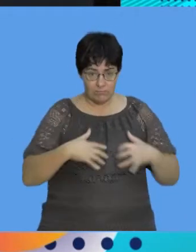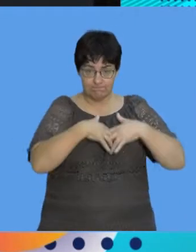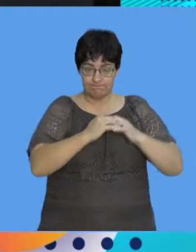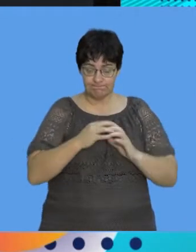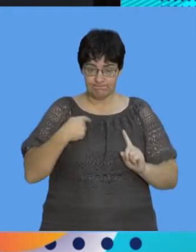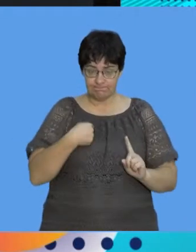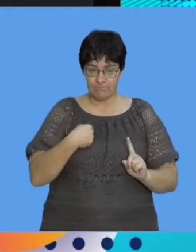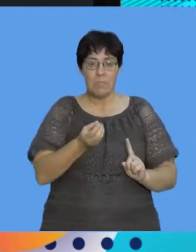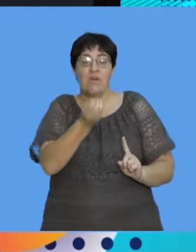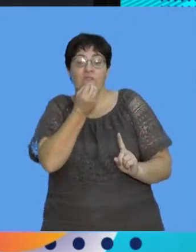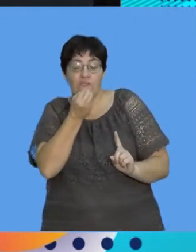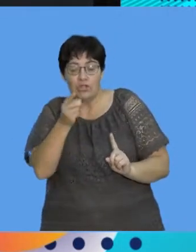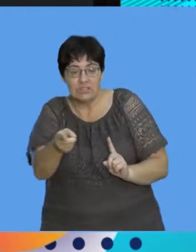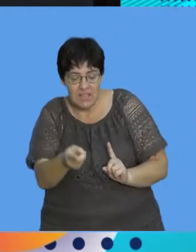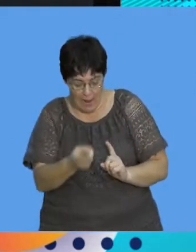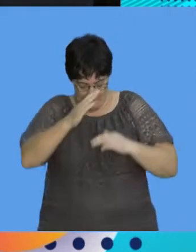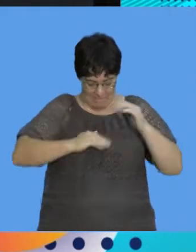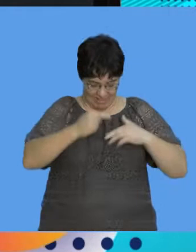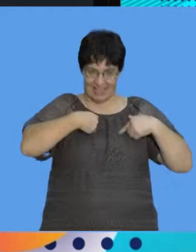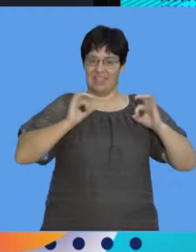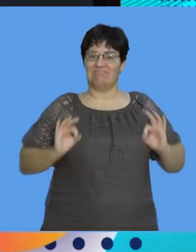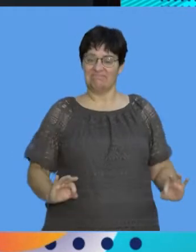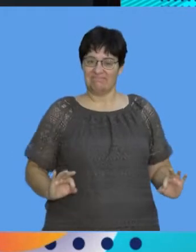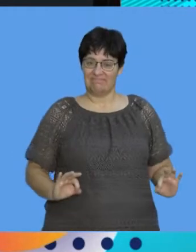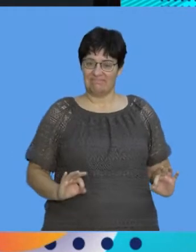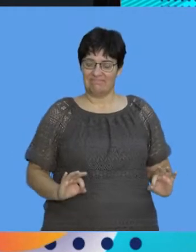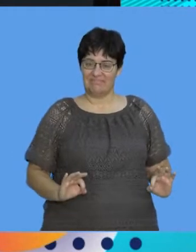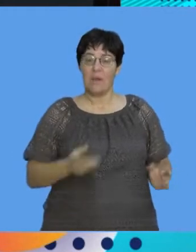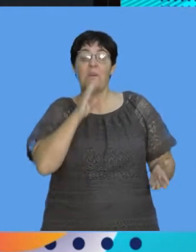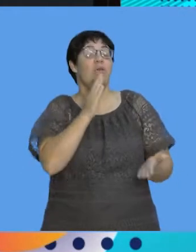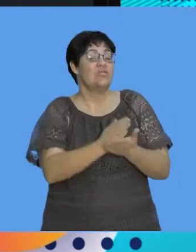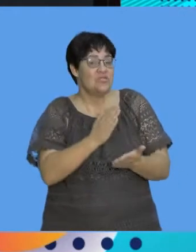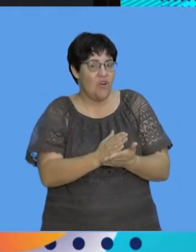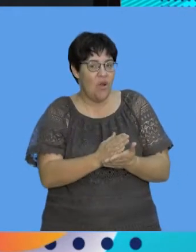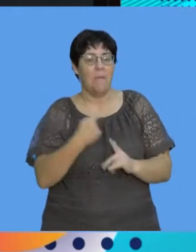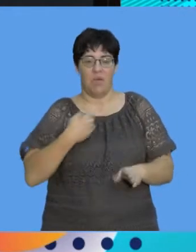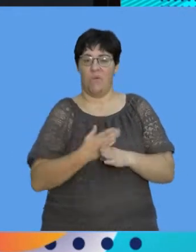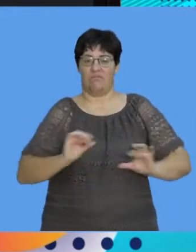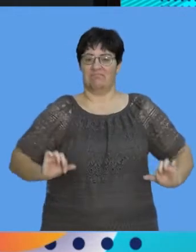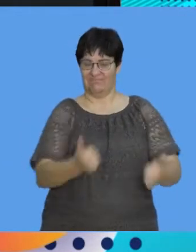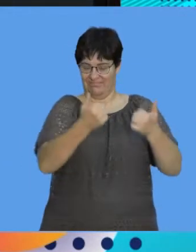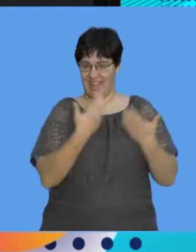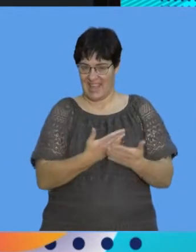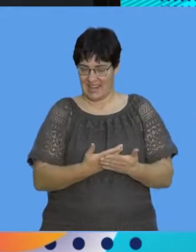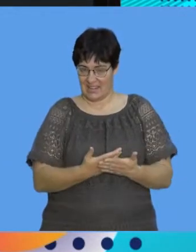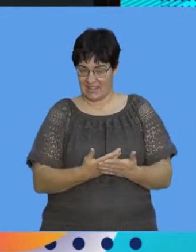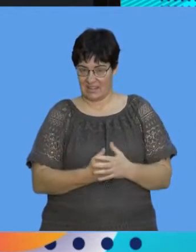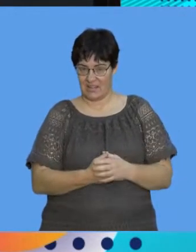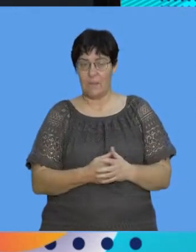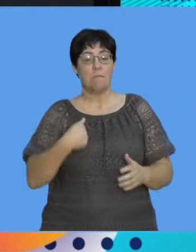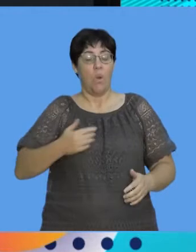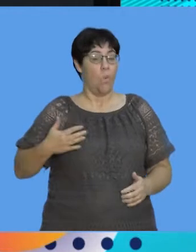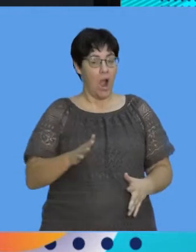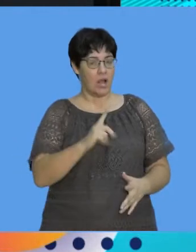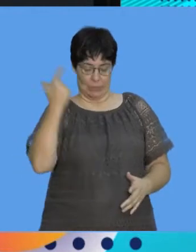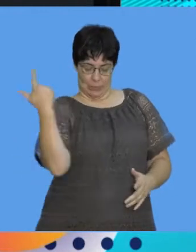the food that I eat builds me properly and also makes sure that I function properly, all right? I want it to look